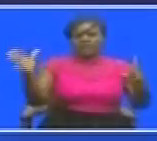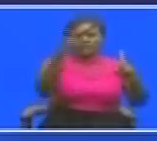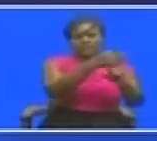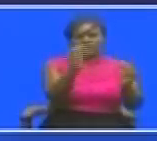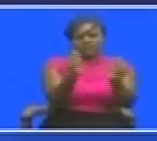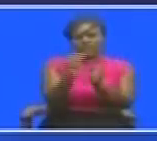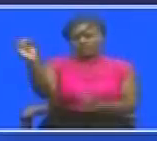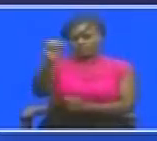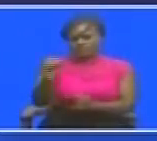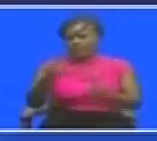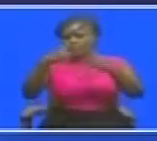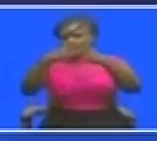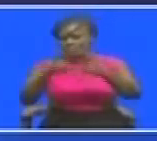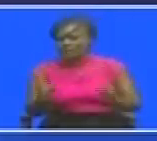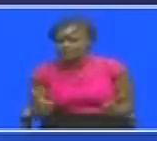rate. But